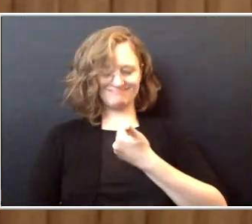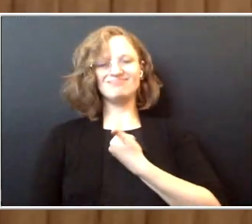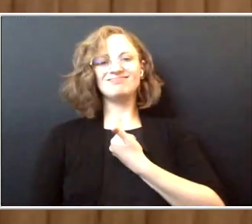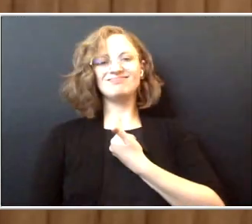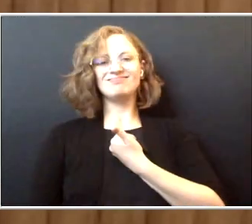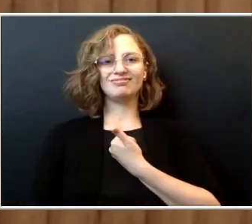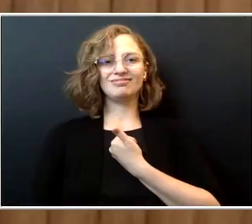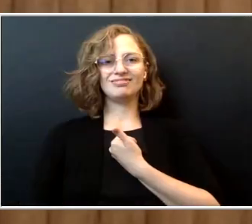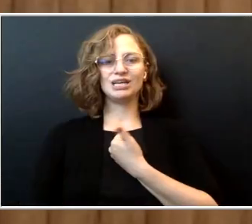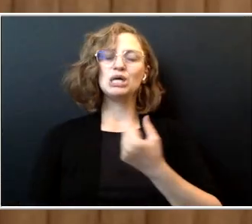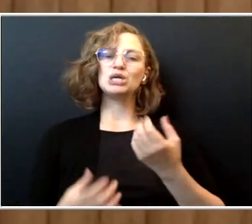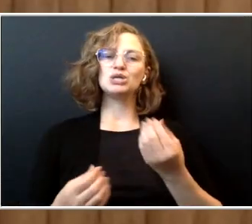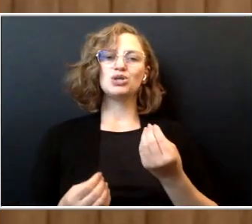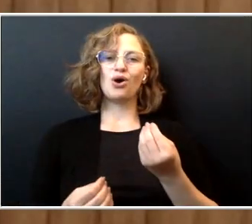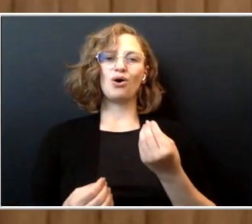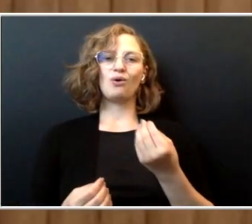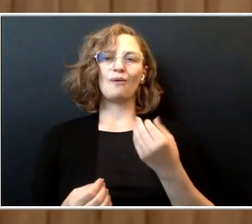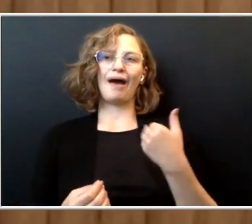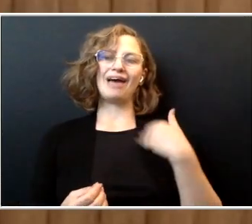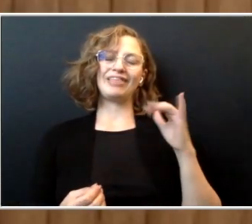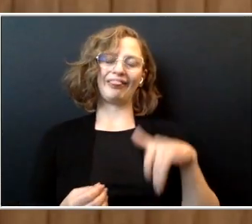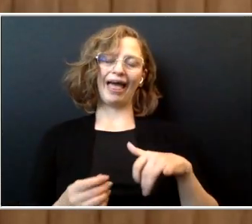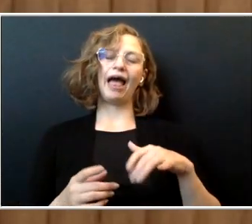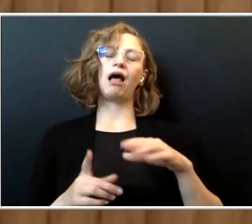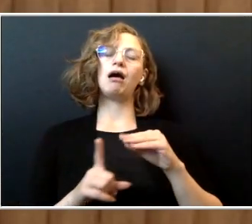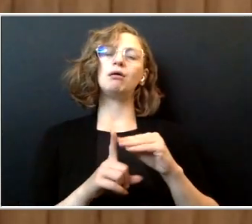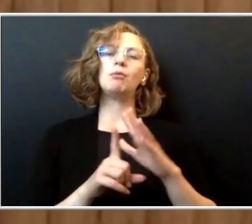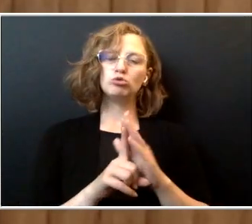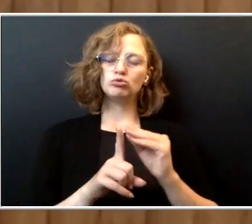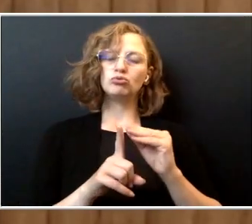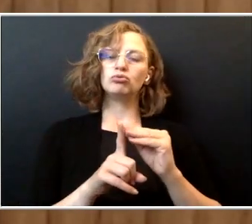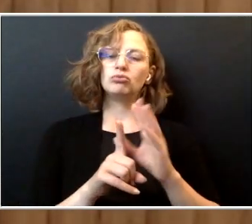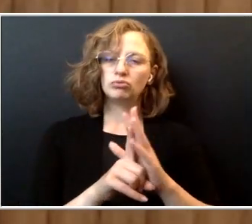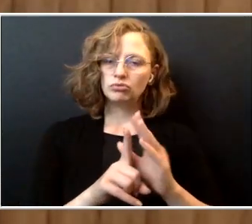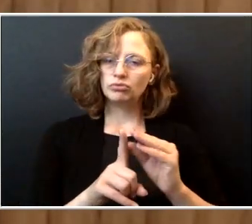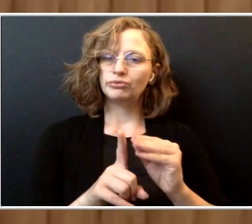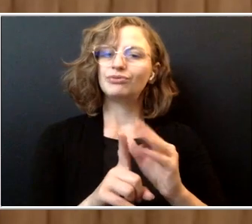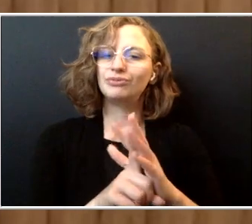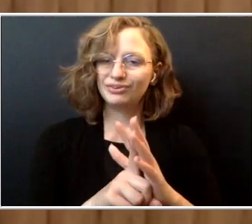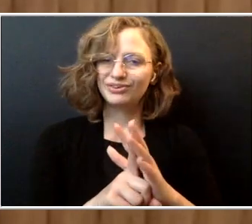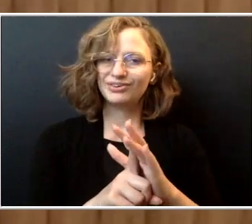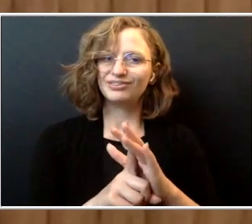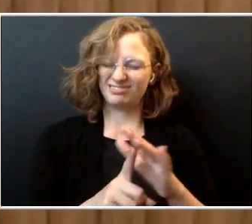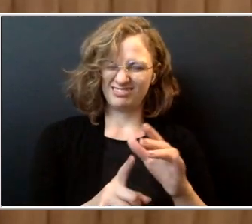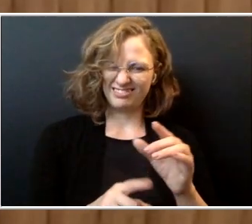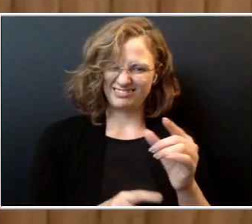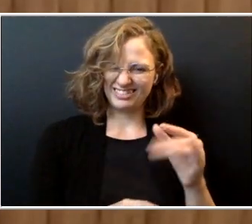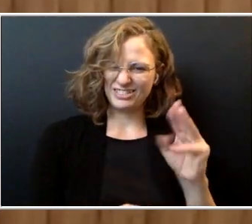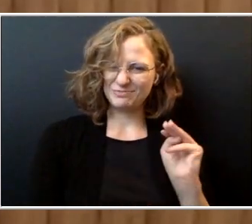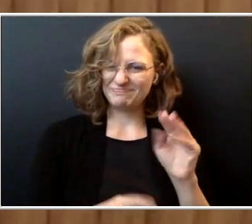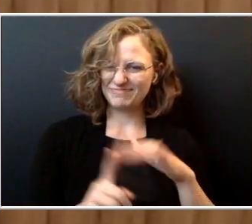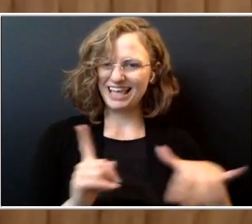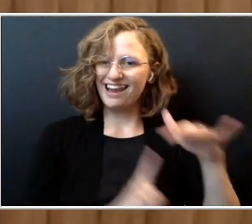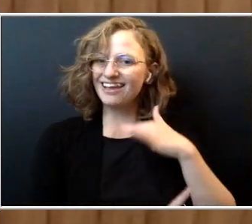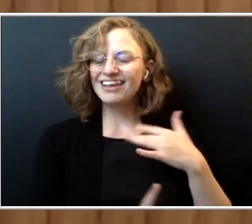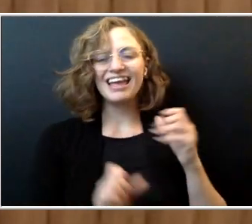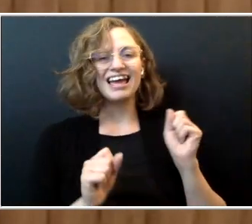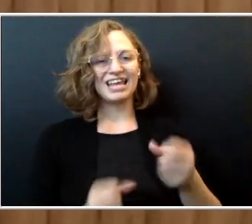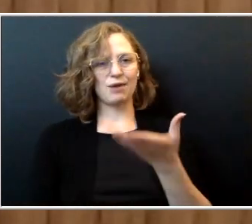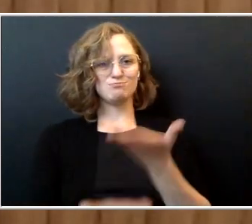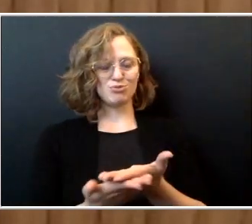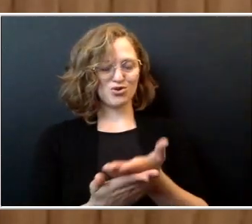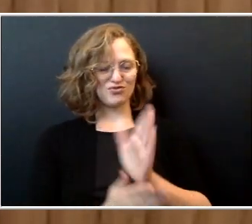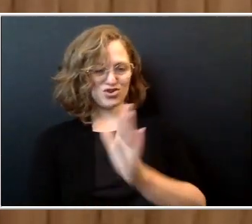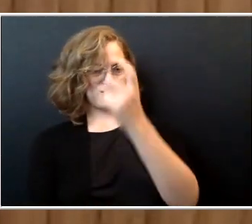So even just having that gradual exposure to those settings can be really helpful to kind of prove to yourself, kind of to your brain and your body, that you